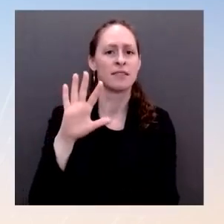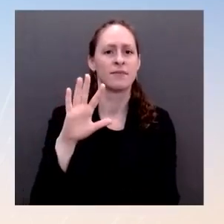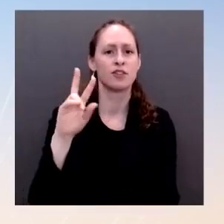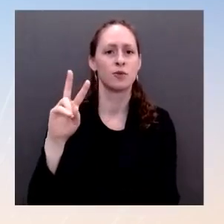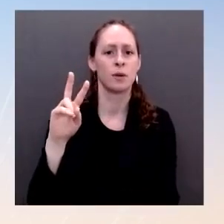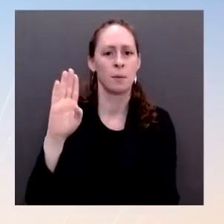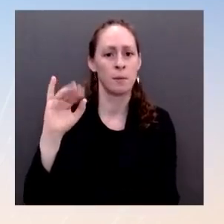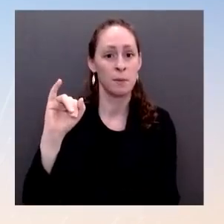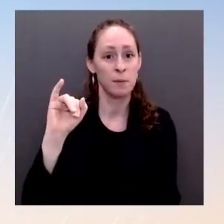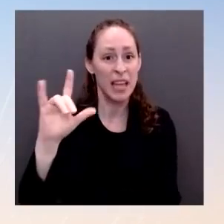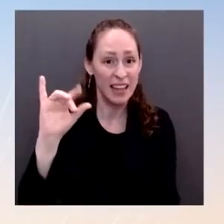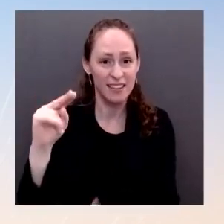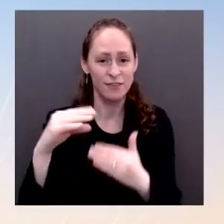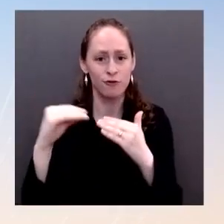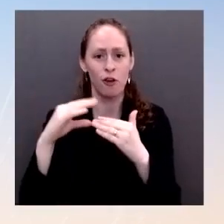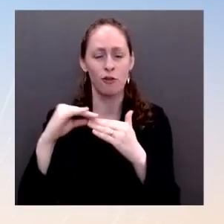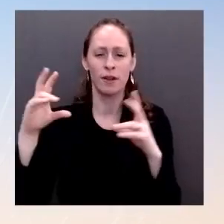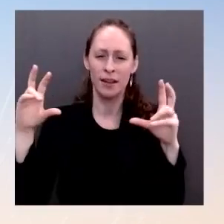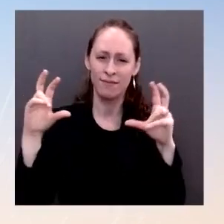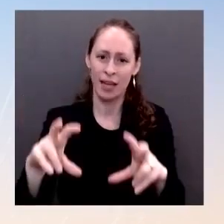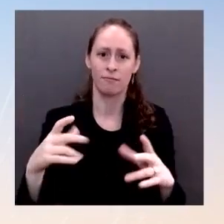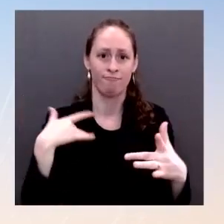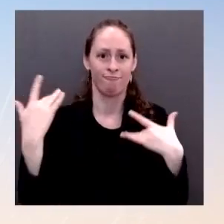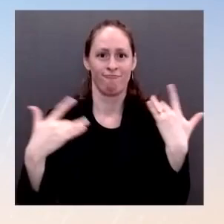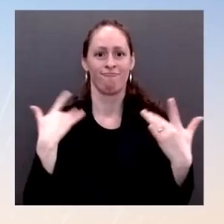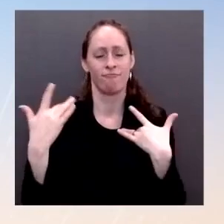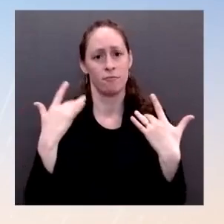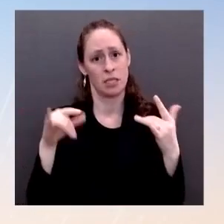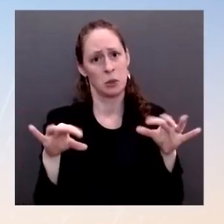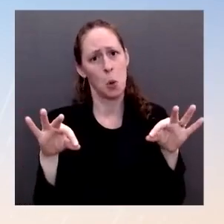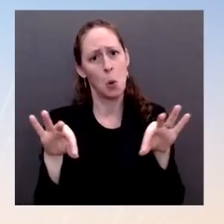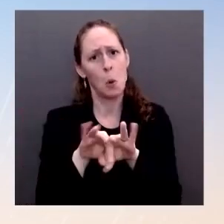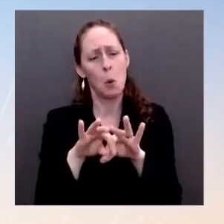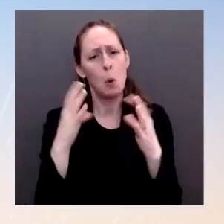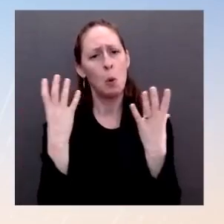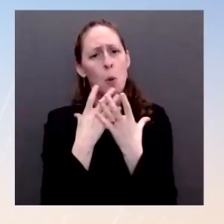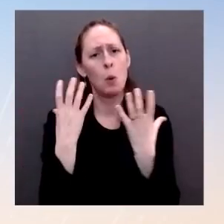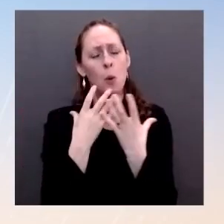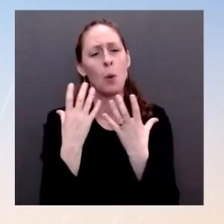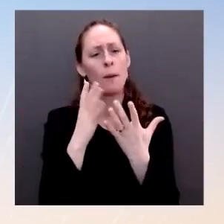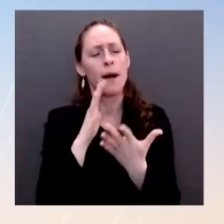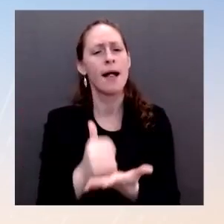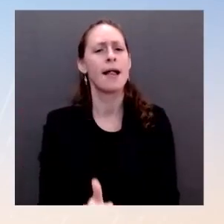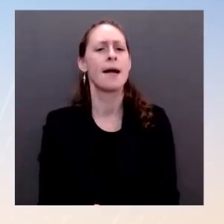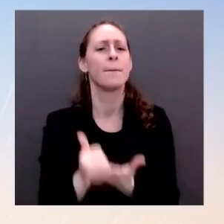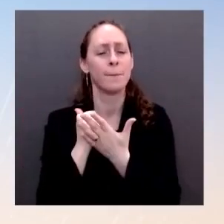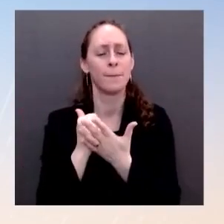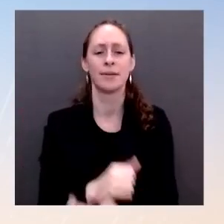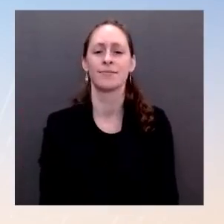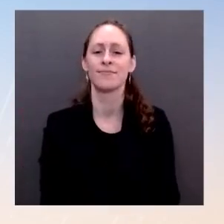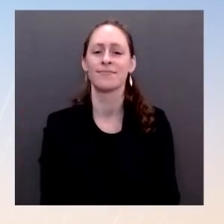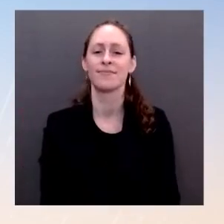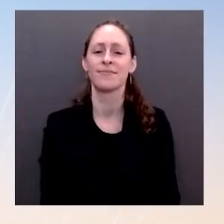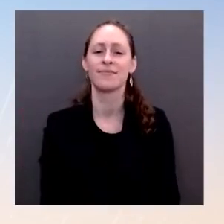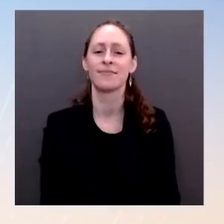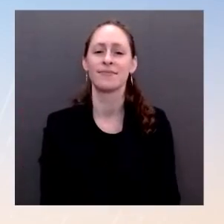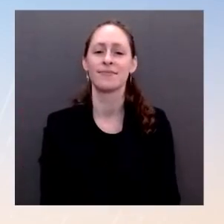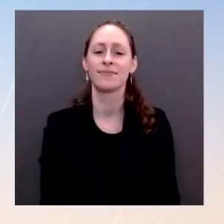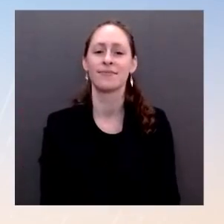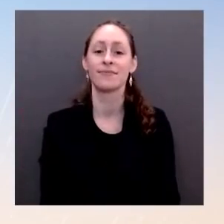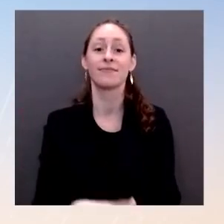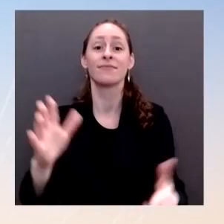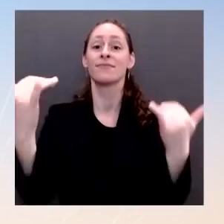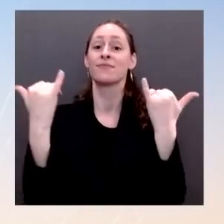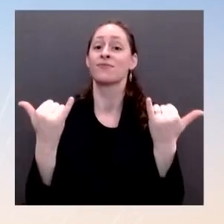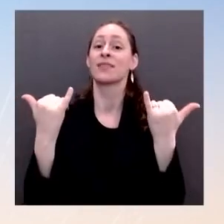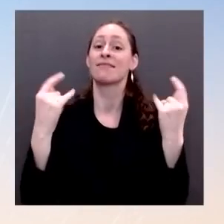lower inflation. Tomorrow also marks the 49th anniversary of the Supreme Court's landmark ruling in Roe v. Wade. Reproductive health